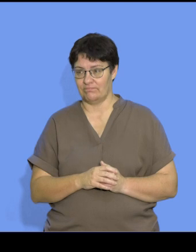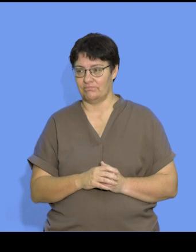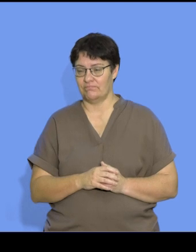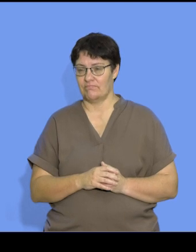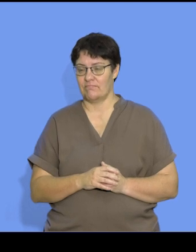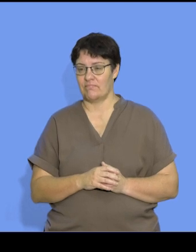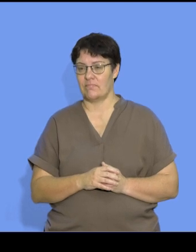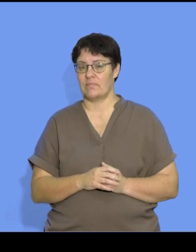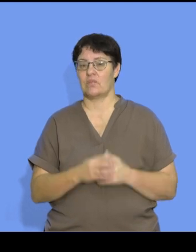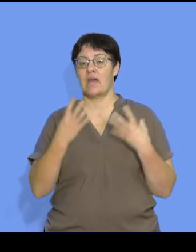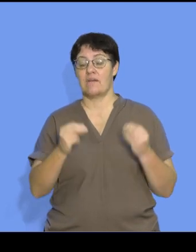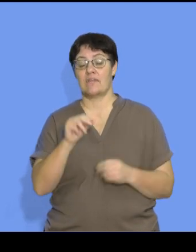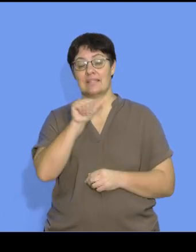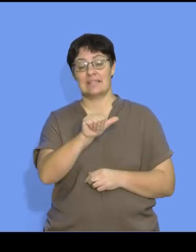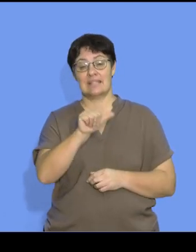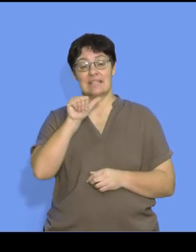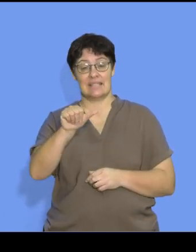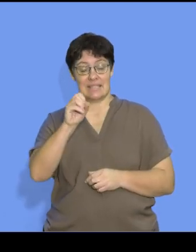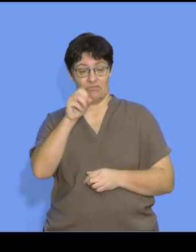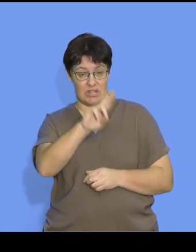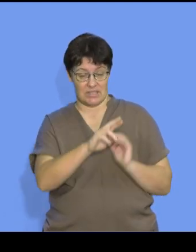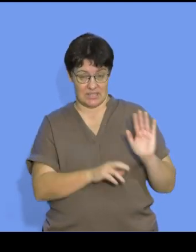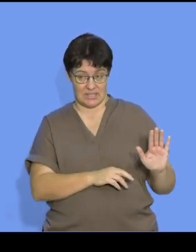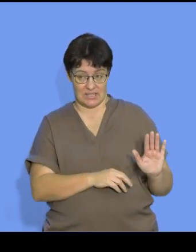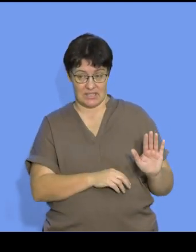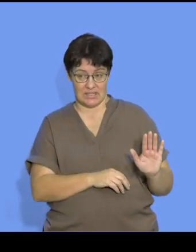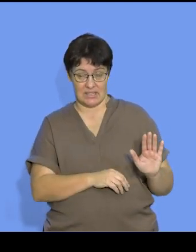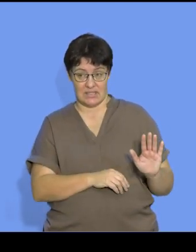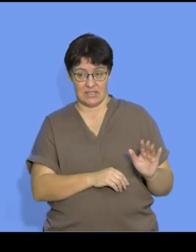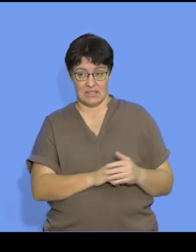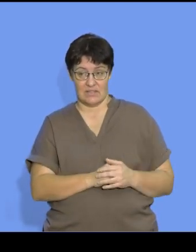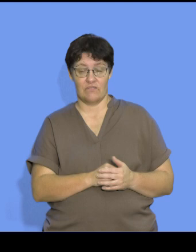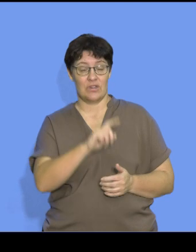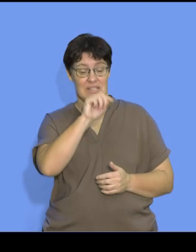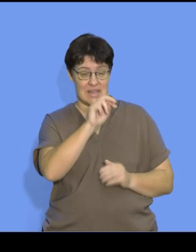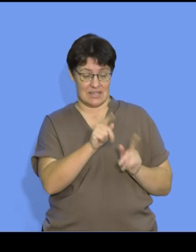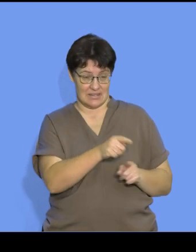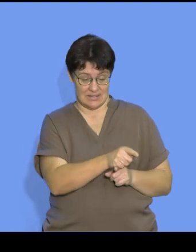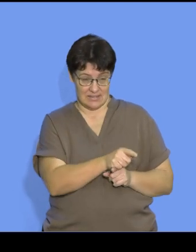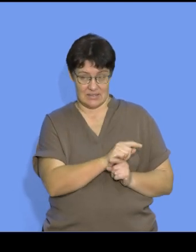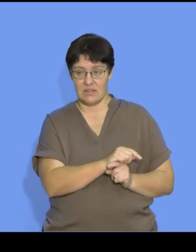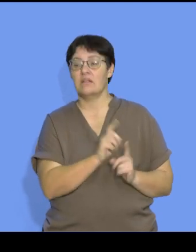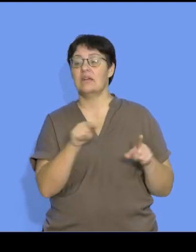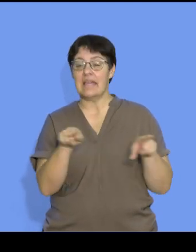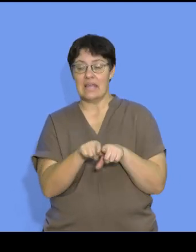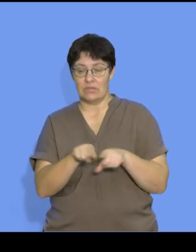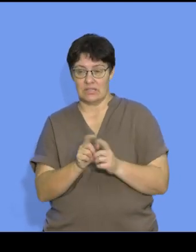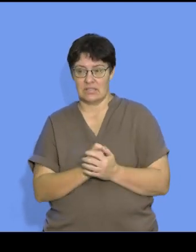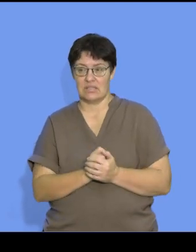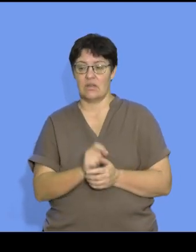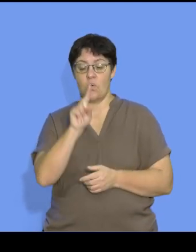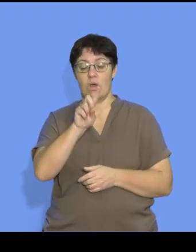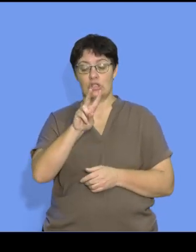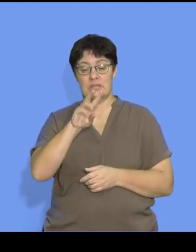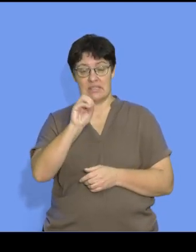we're going to have 660 Rand substituted in for my cost, which will be equal to